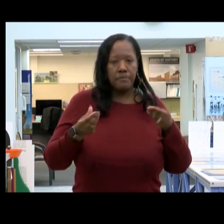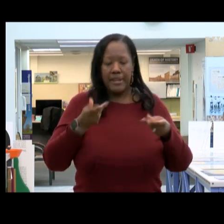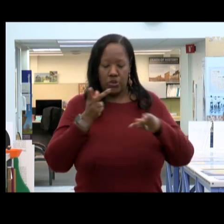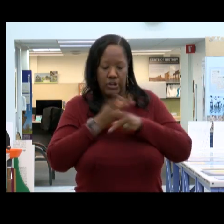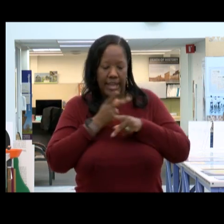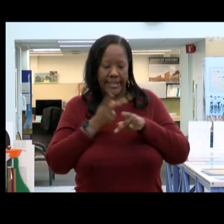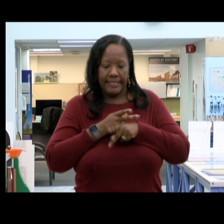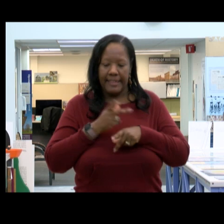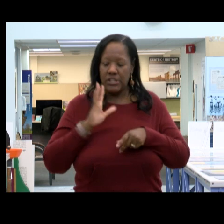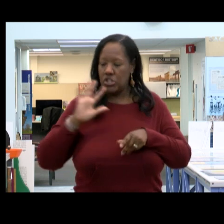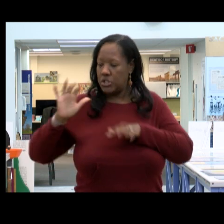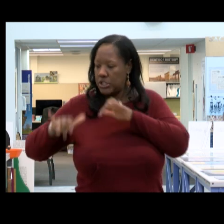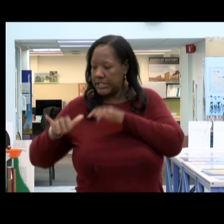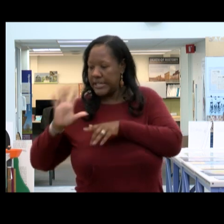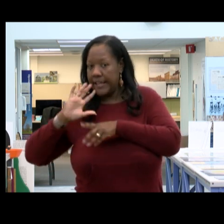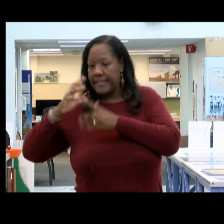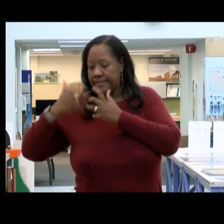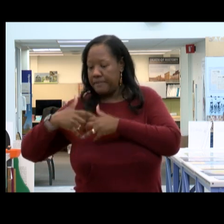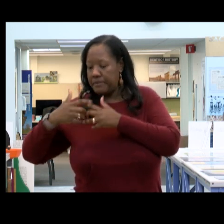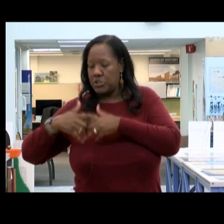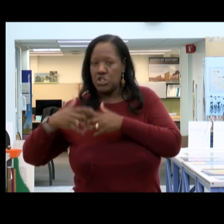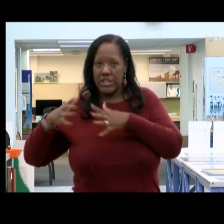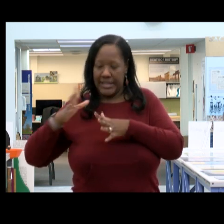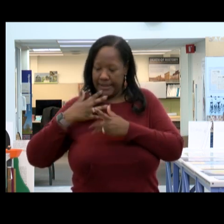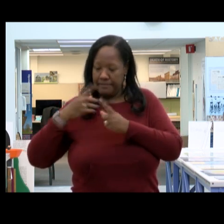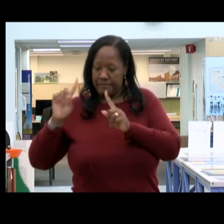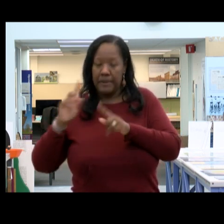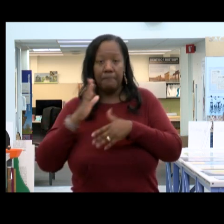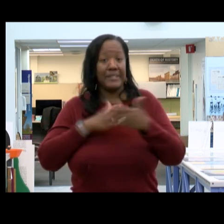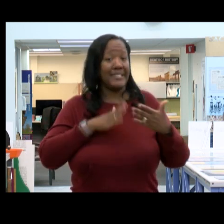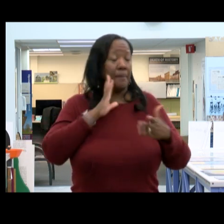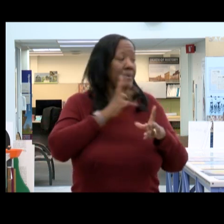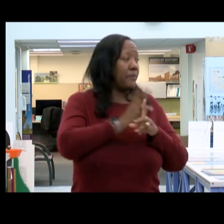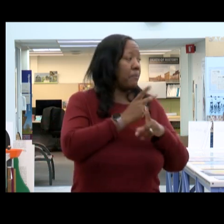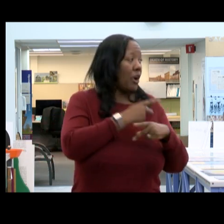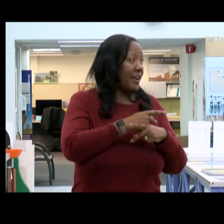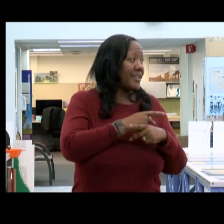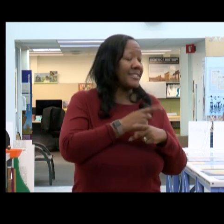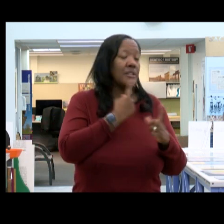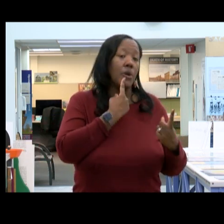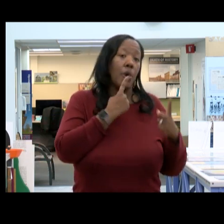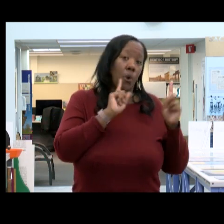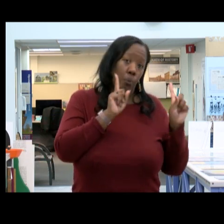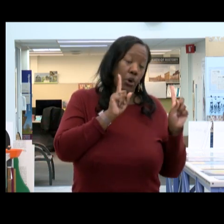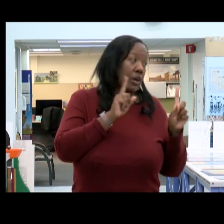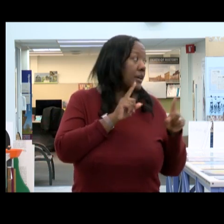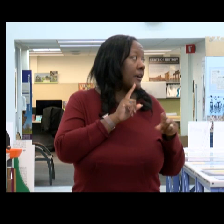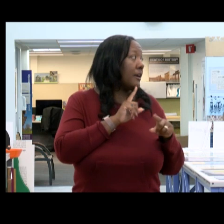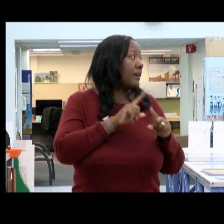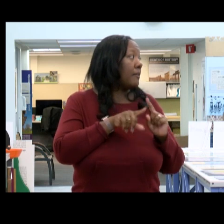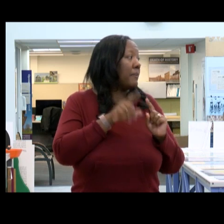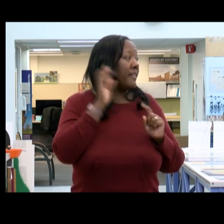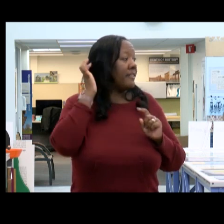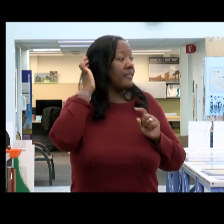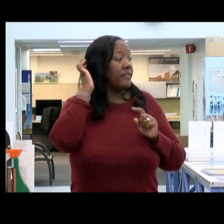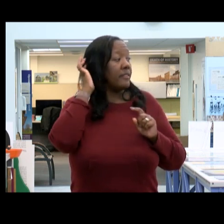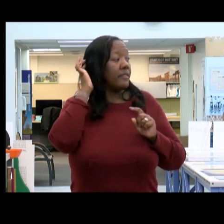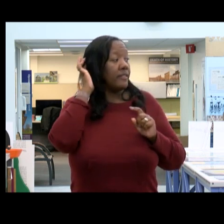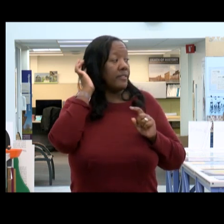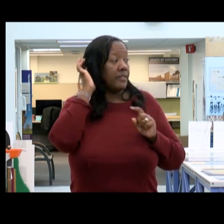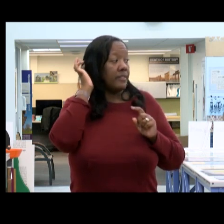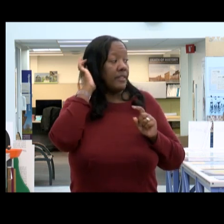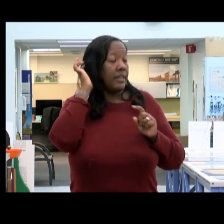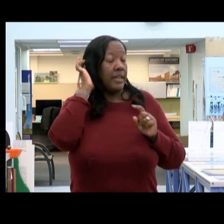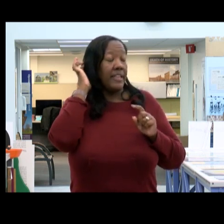setting the machine up so that you don't have that happen. But some of these products warp, they're not the same thickness, and then you have the issues with